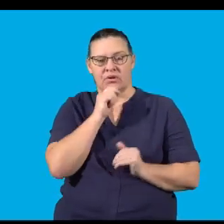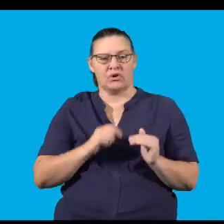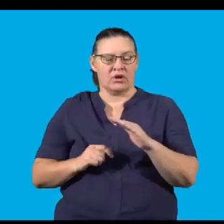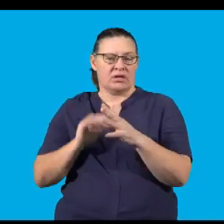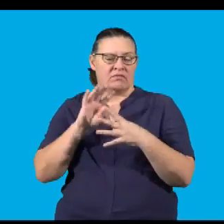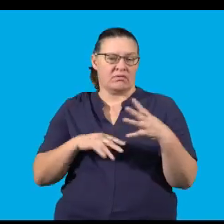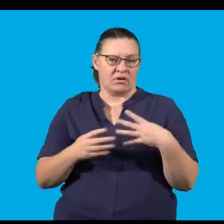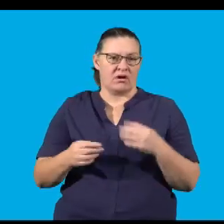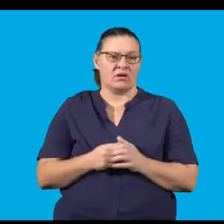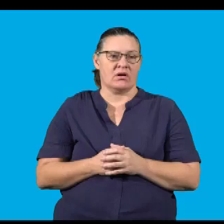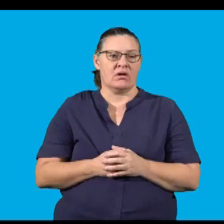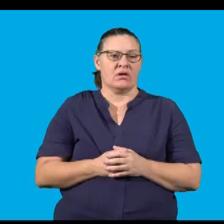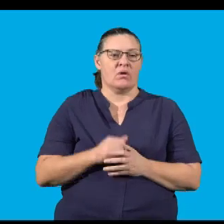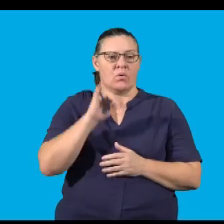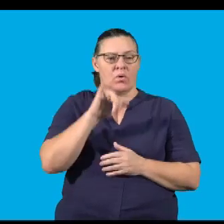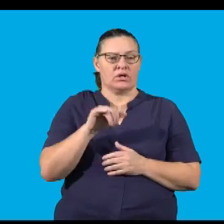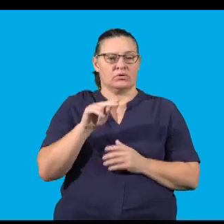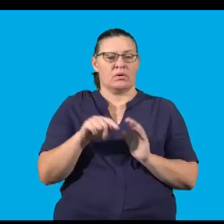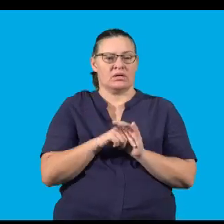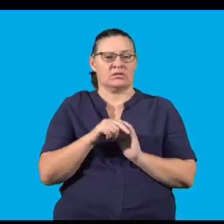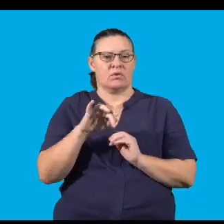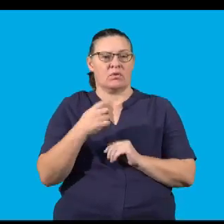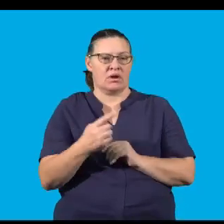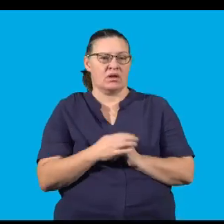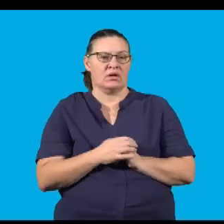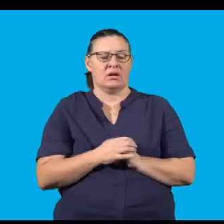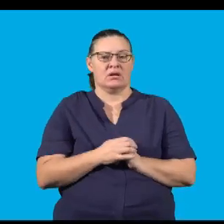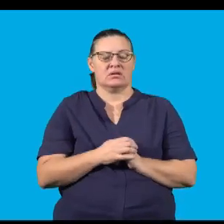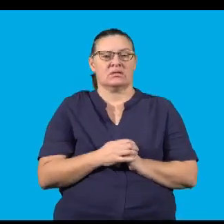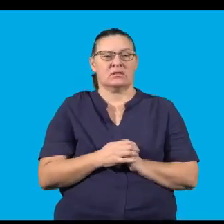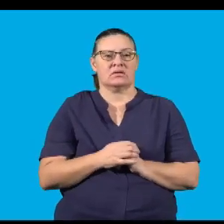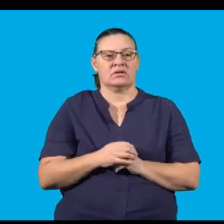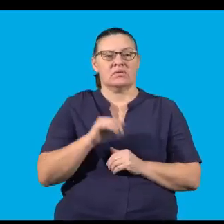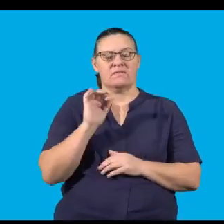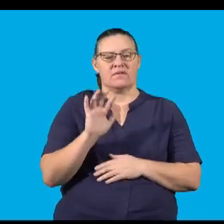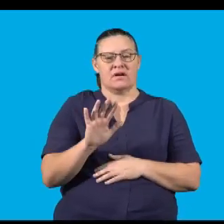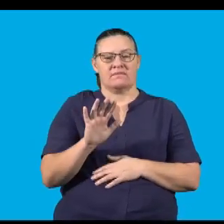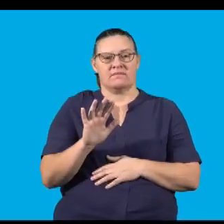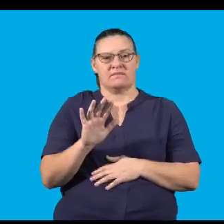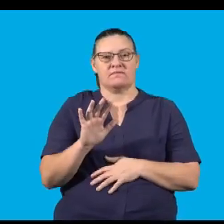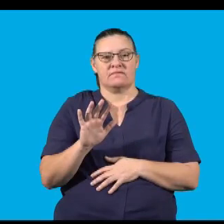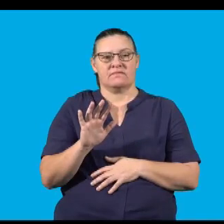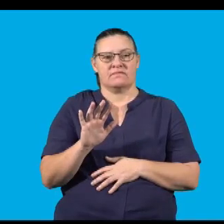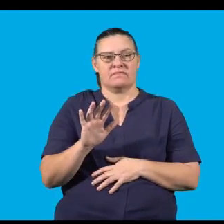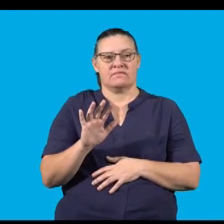gradient formula, y2 minus y1 over x2 minus x1. So it'll be 5